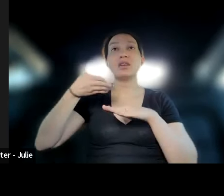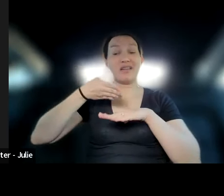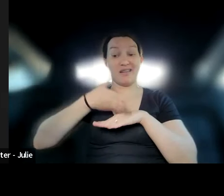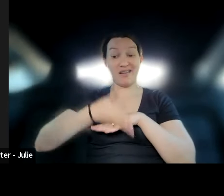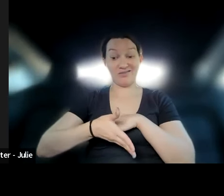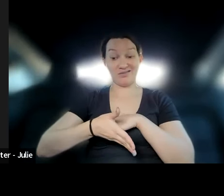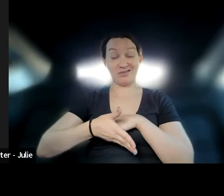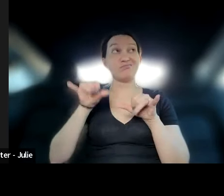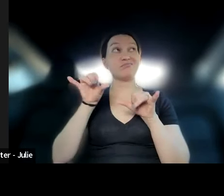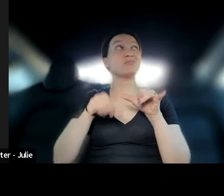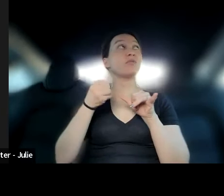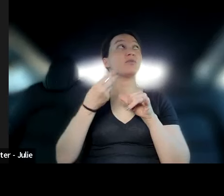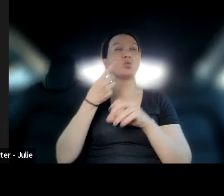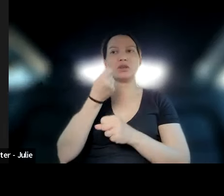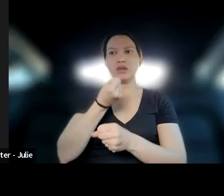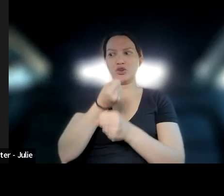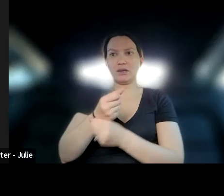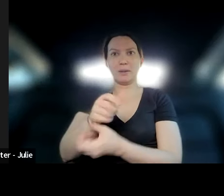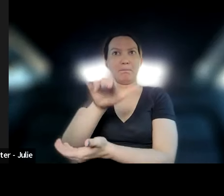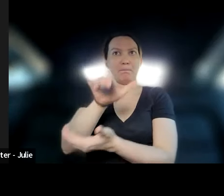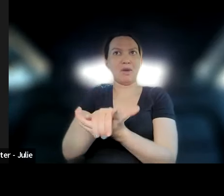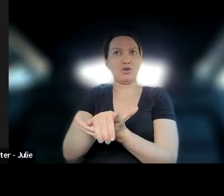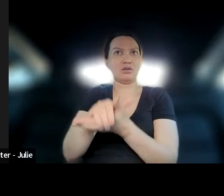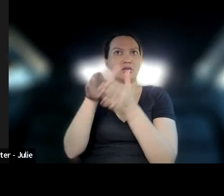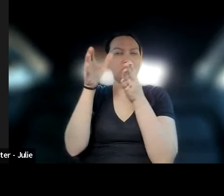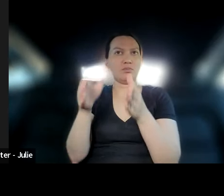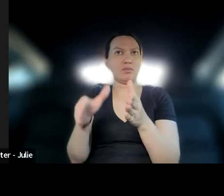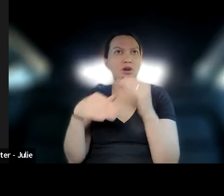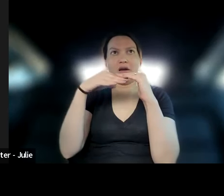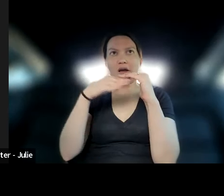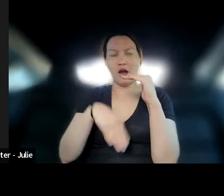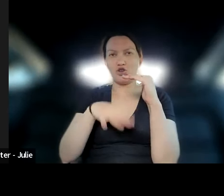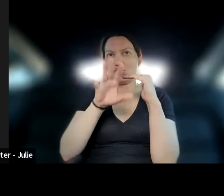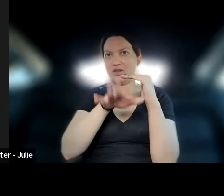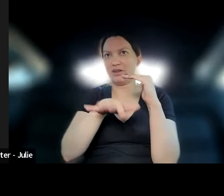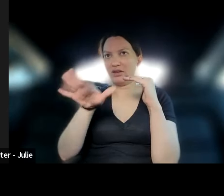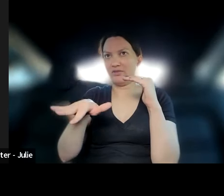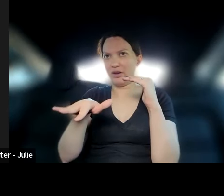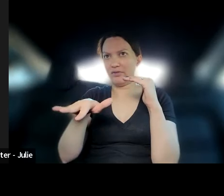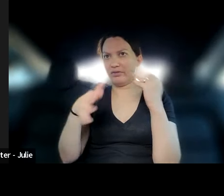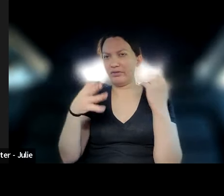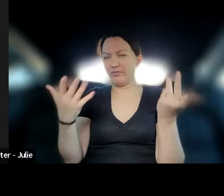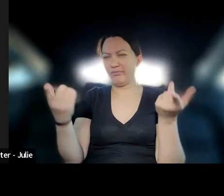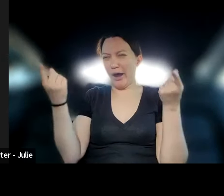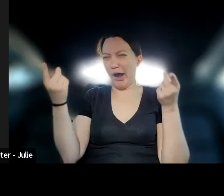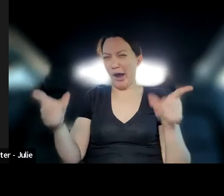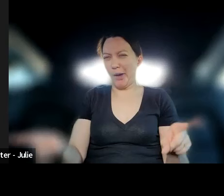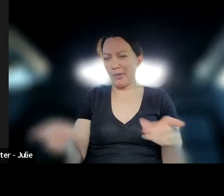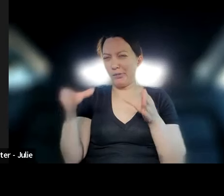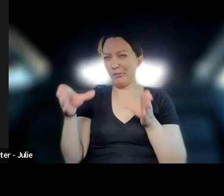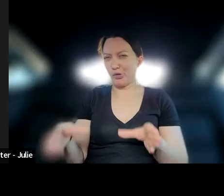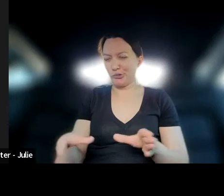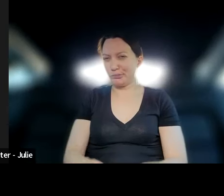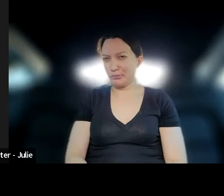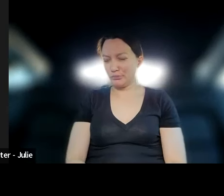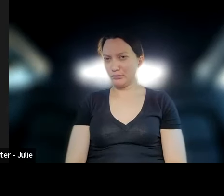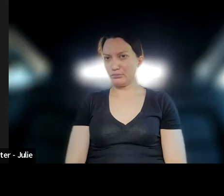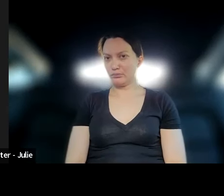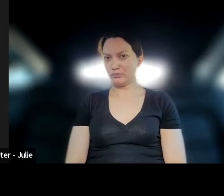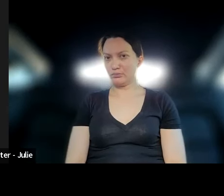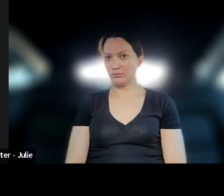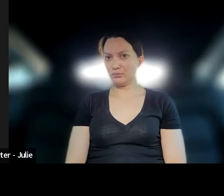a few years, then marries someone who is under 55 mark? What happens to that person?